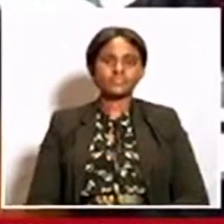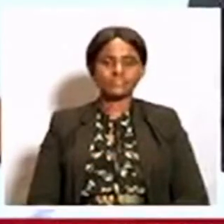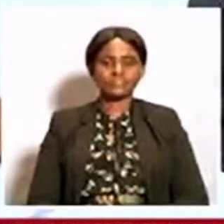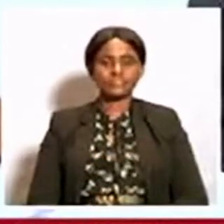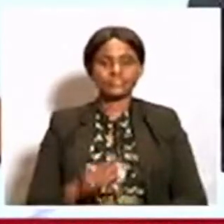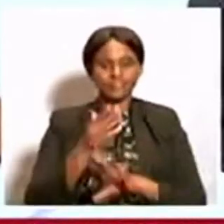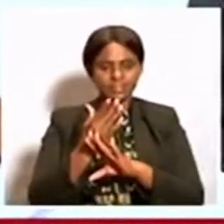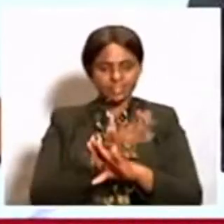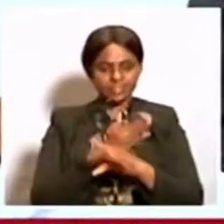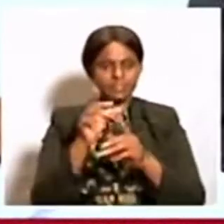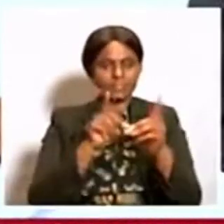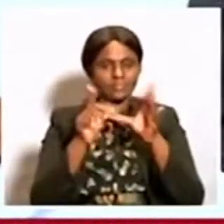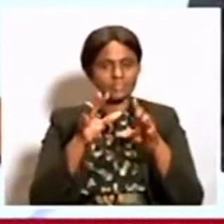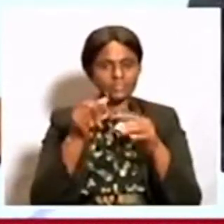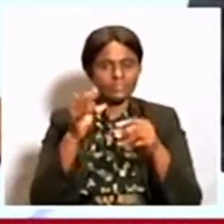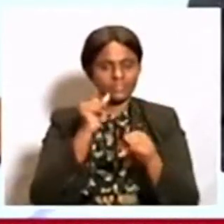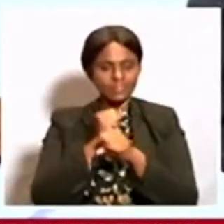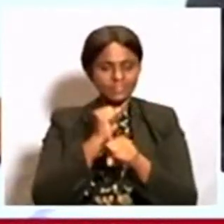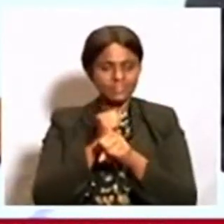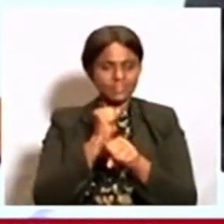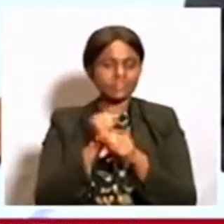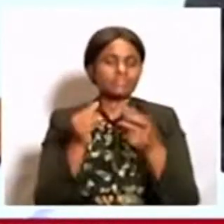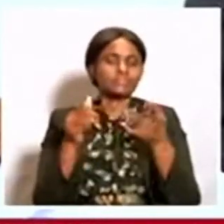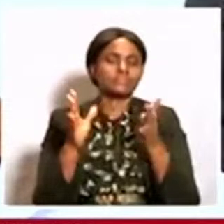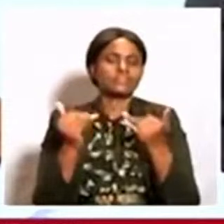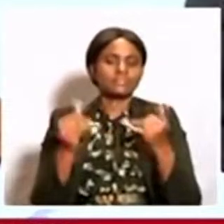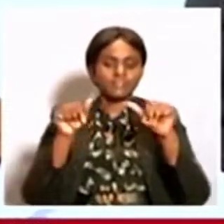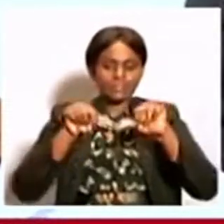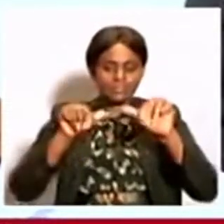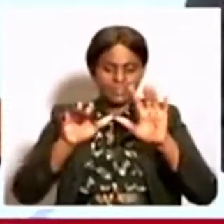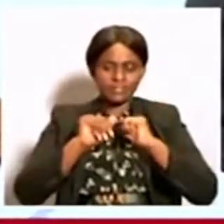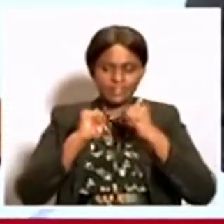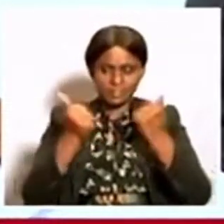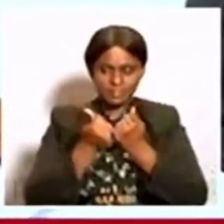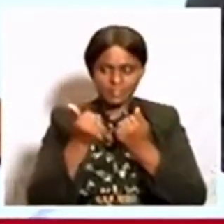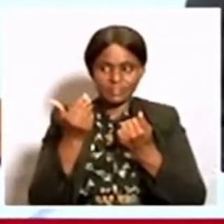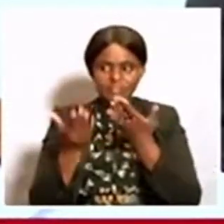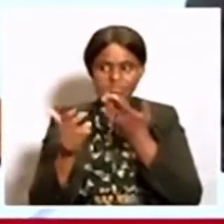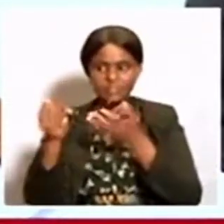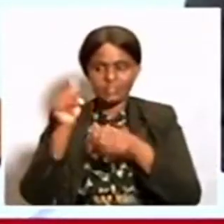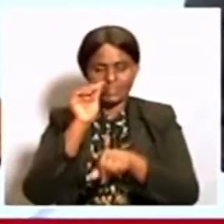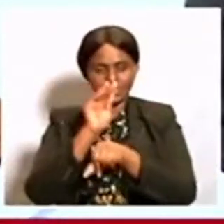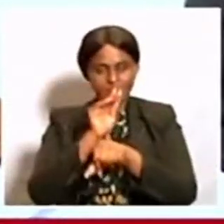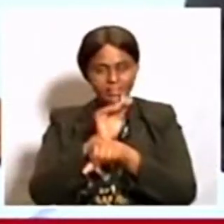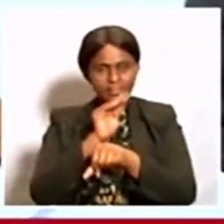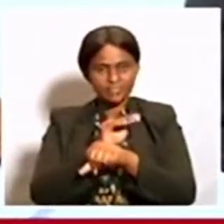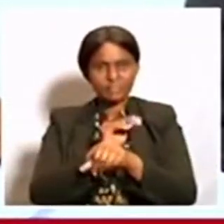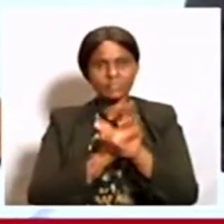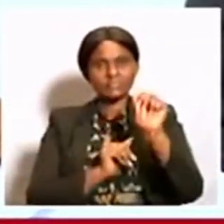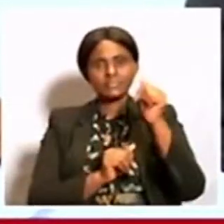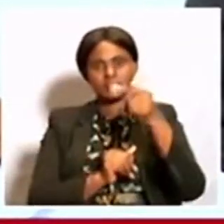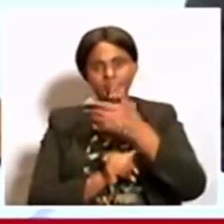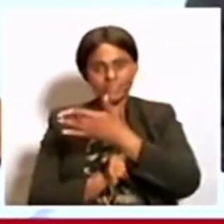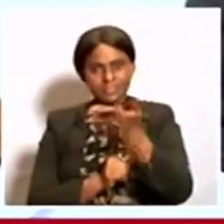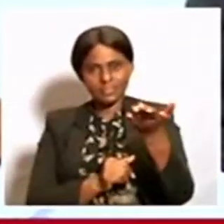that, Director of Works, let me allow the Auditor General to make a comment. Auditor General.